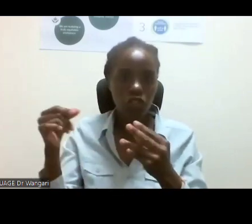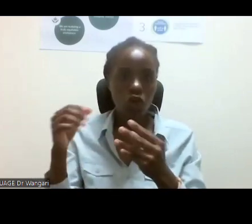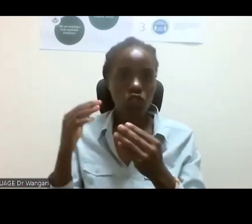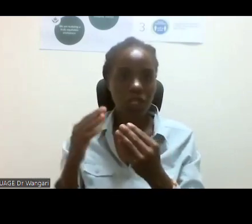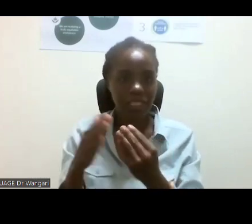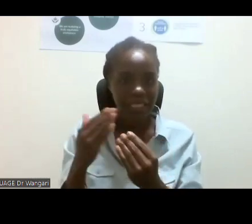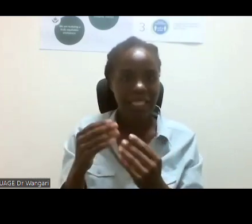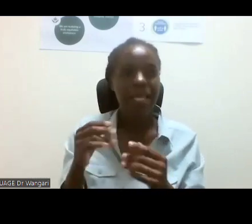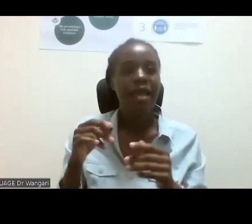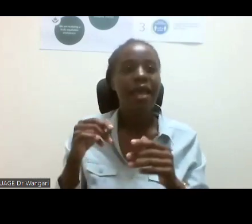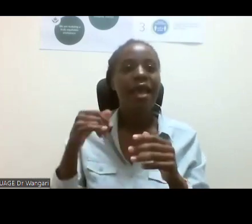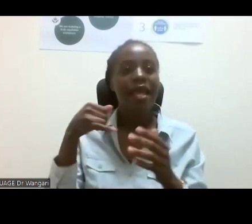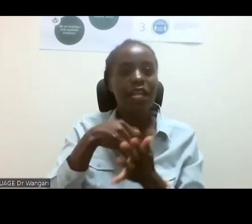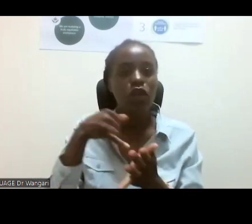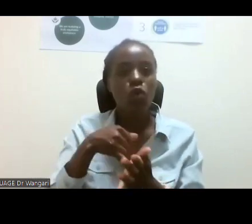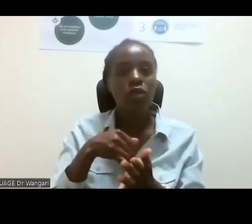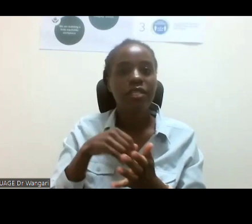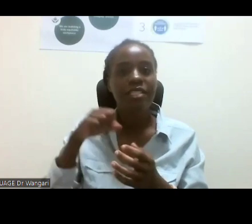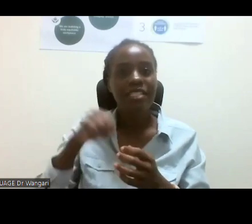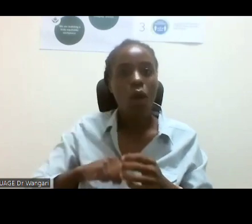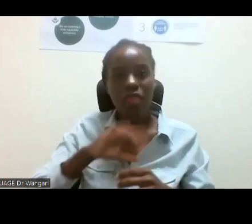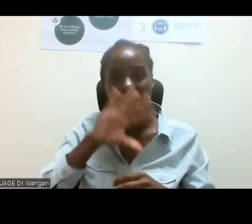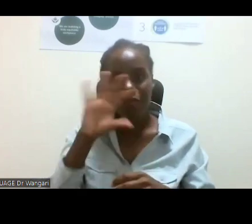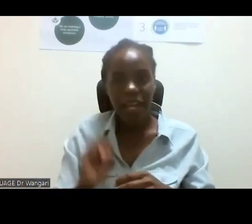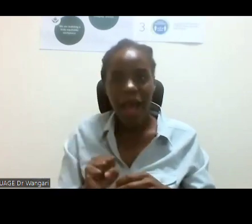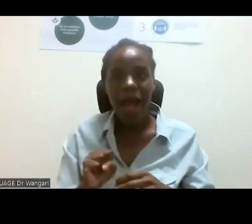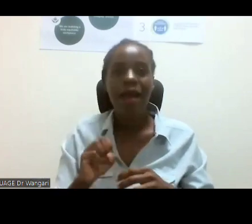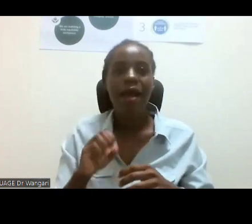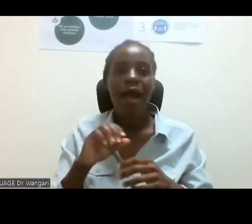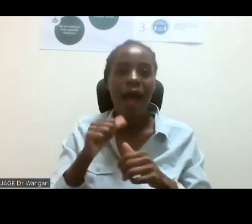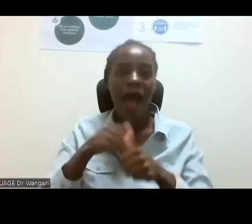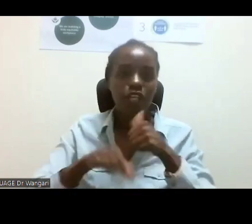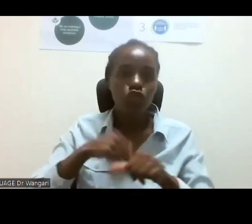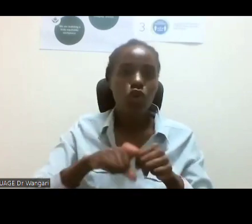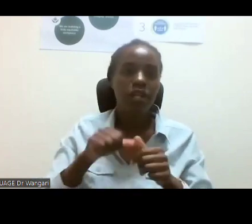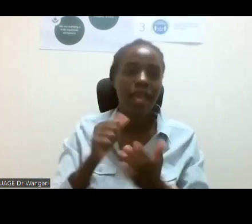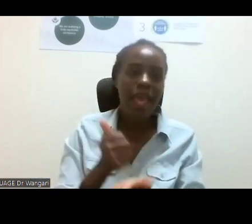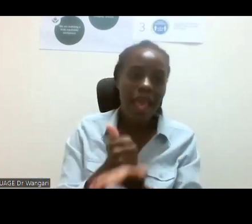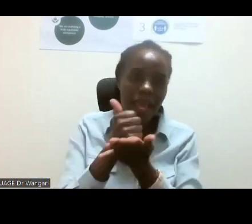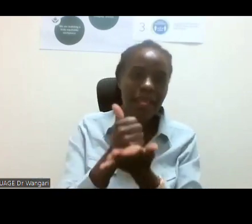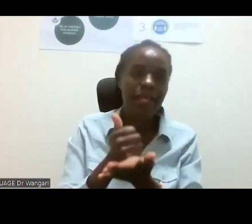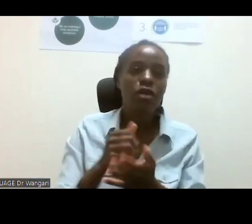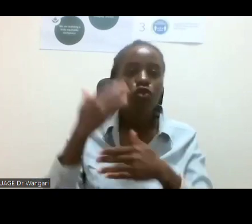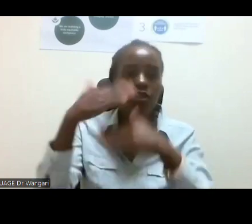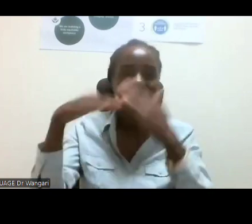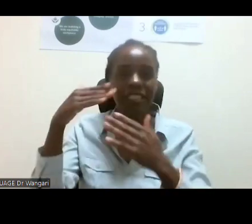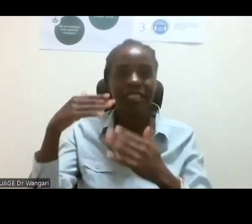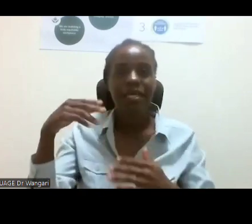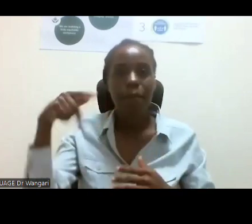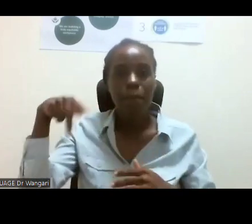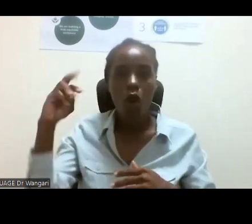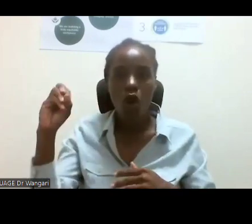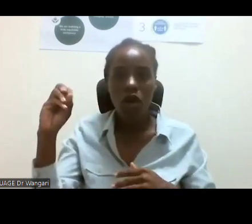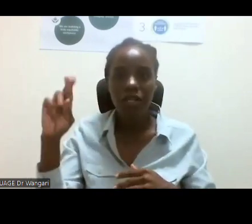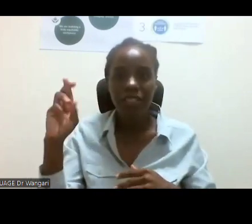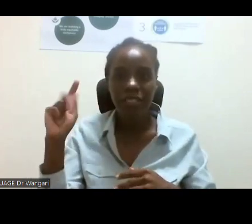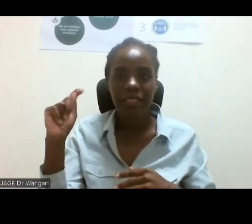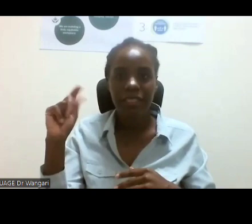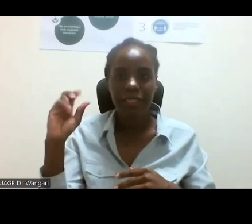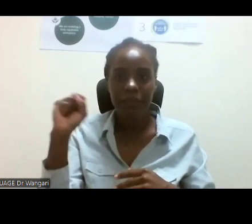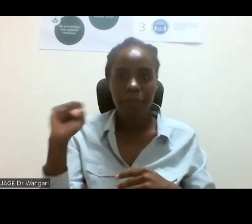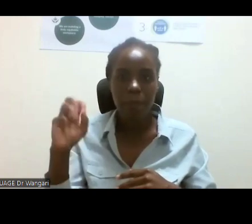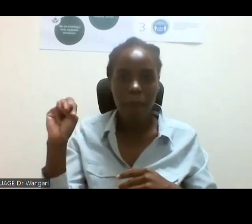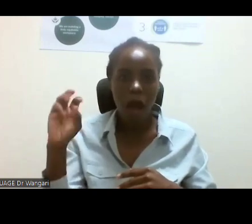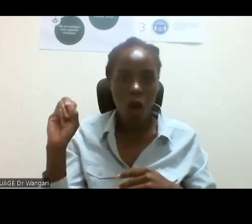Health Africa, ActionAid, Orchid Project, University of Portsmouth, and the Africa Coordination for the Abandonment